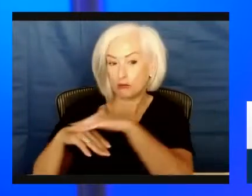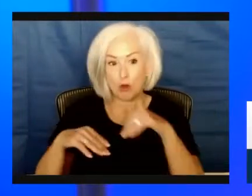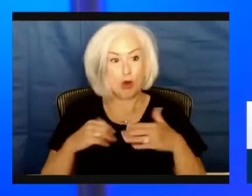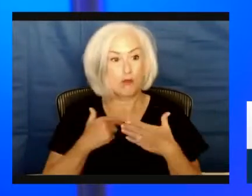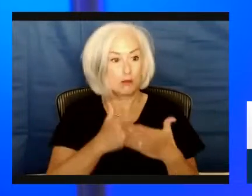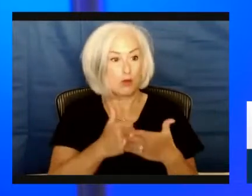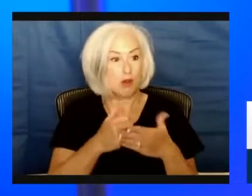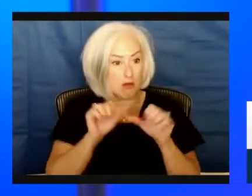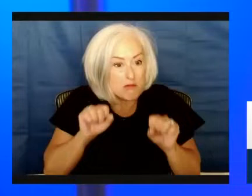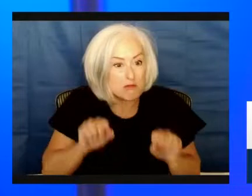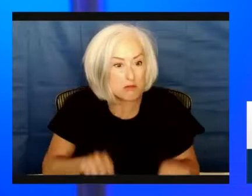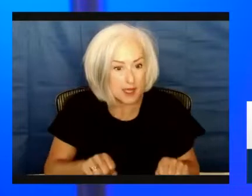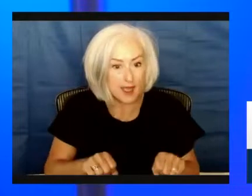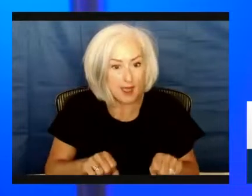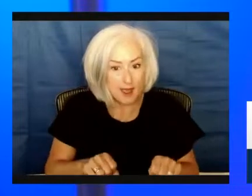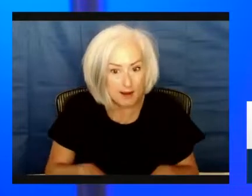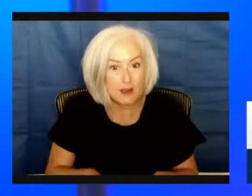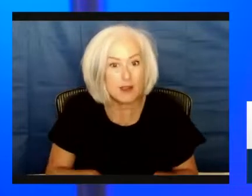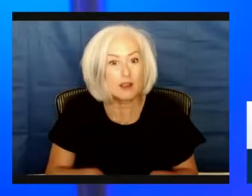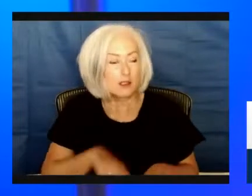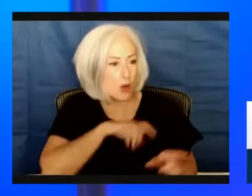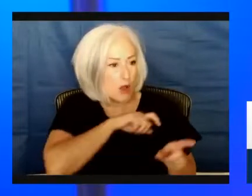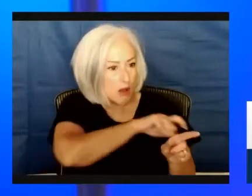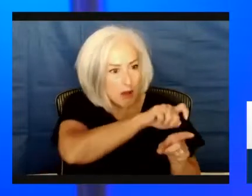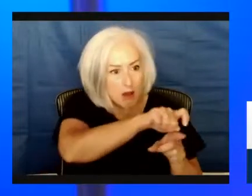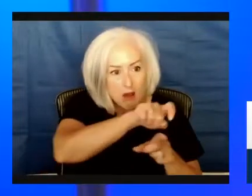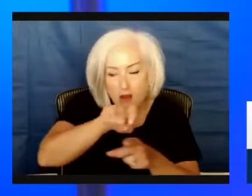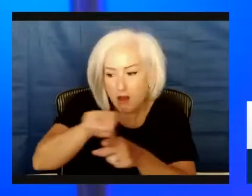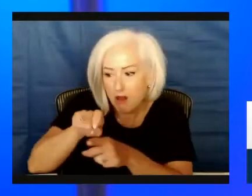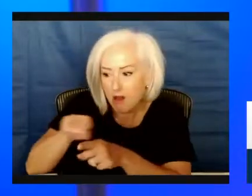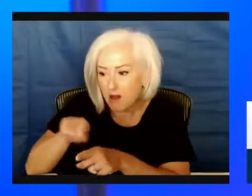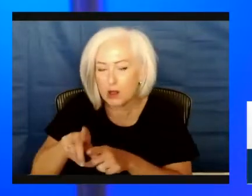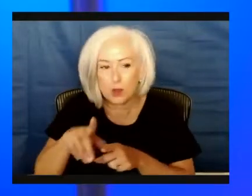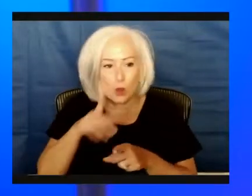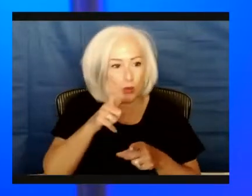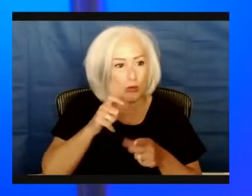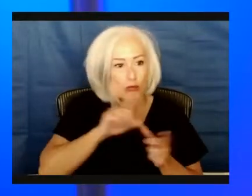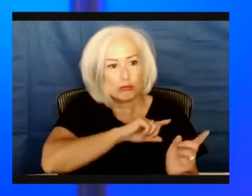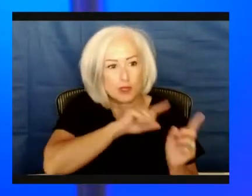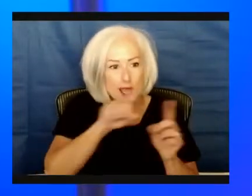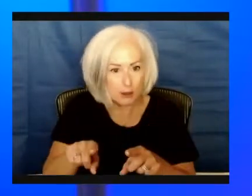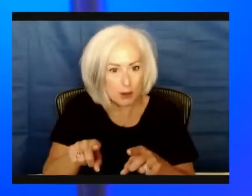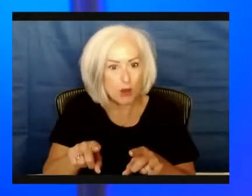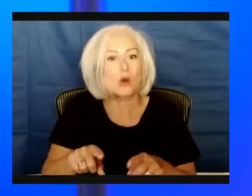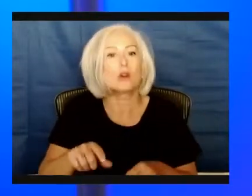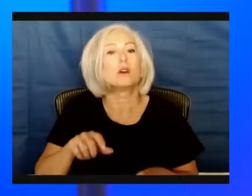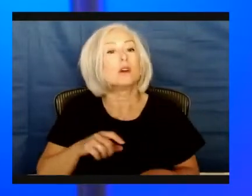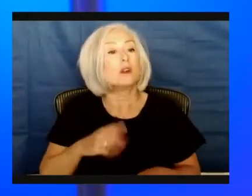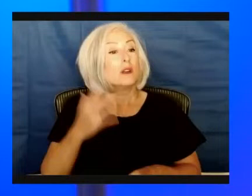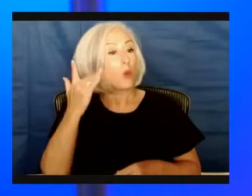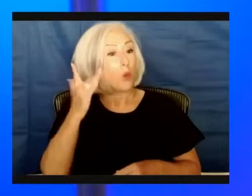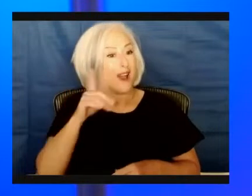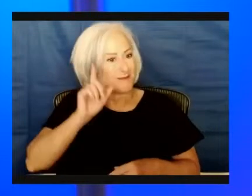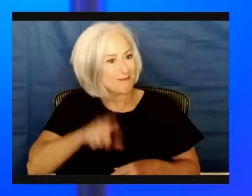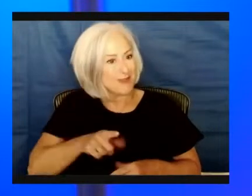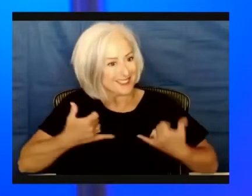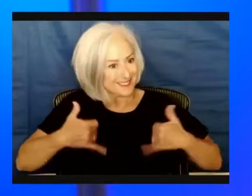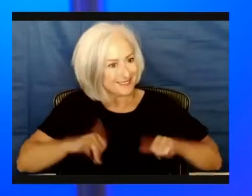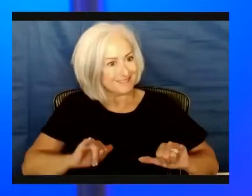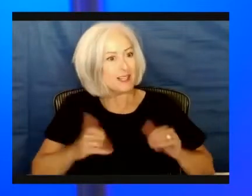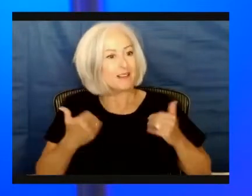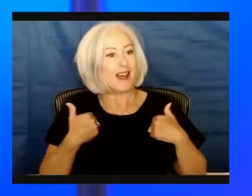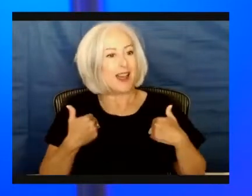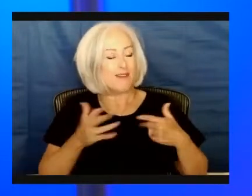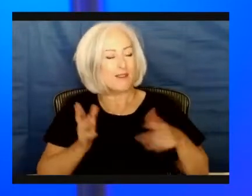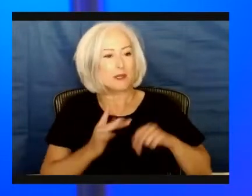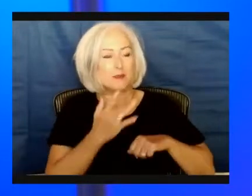come in, because as you know, we're required to maintain 911 response locally, and when you have to go outside of your jurisdiction, that